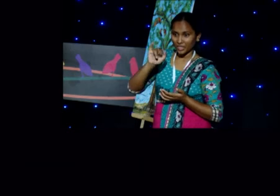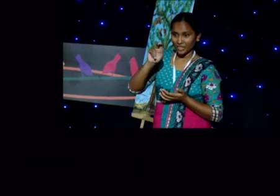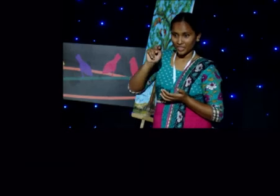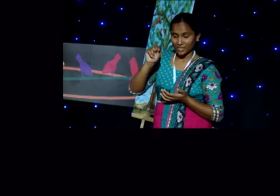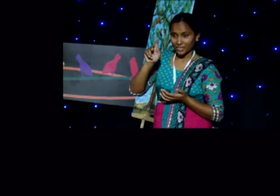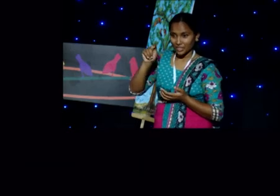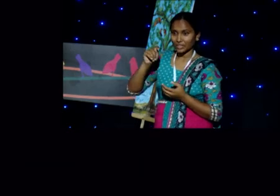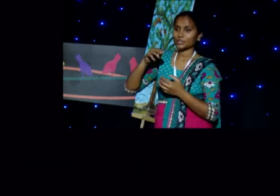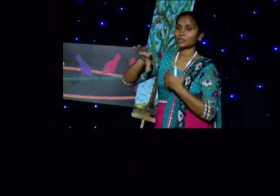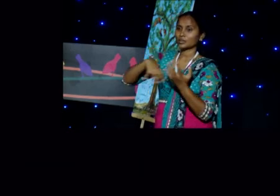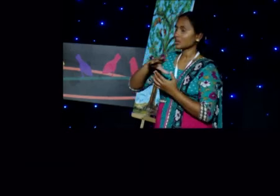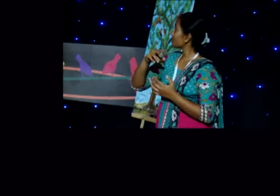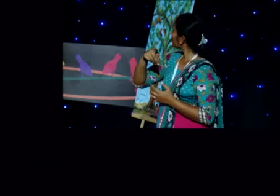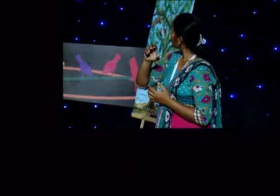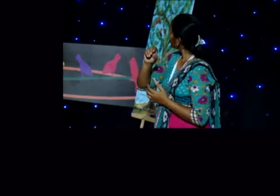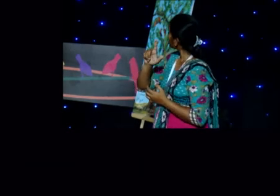handheld printer.